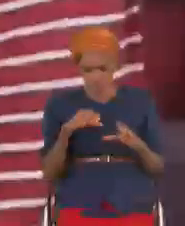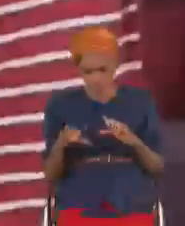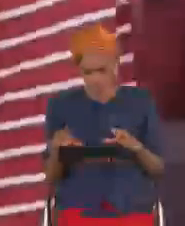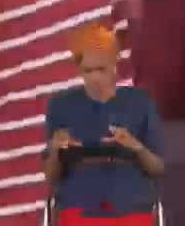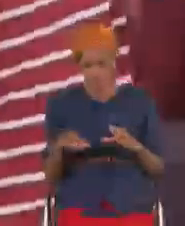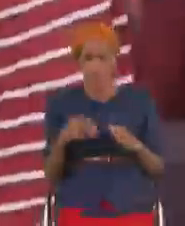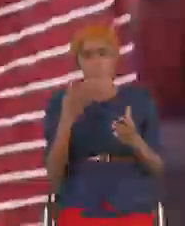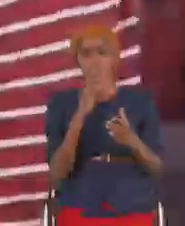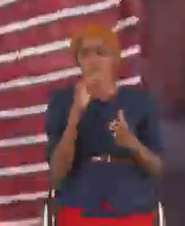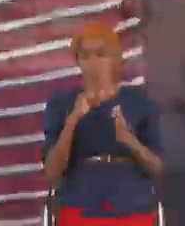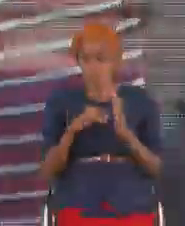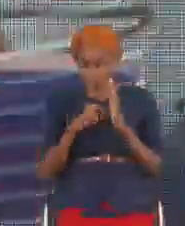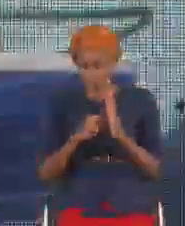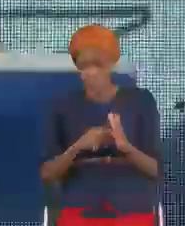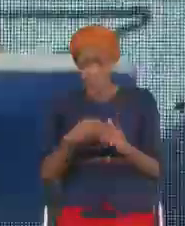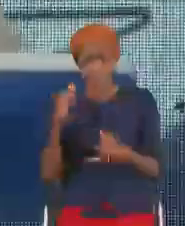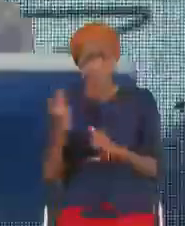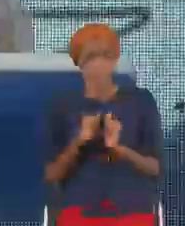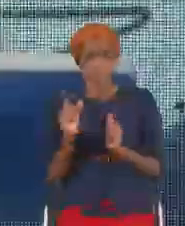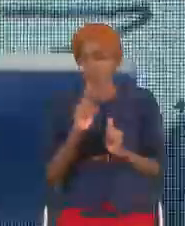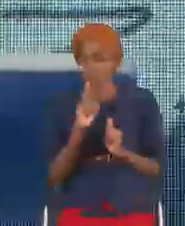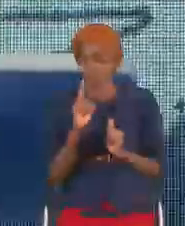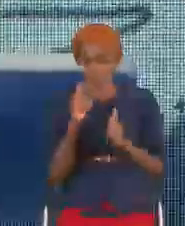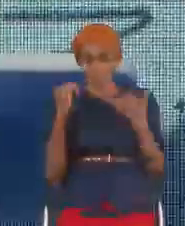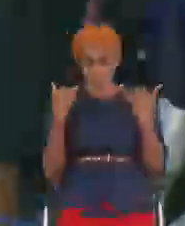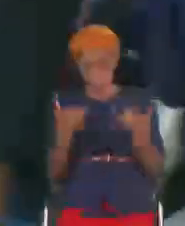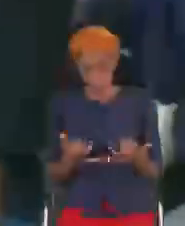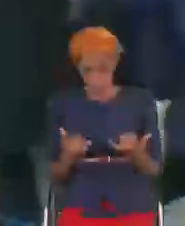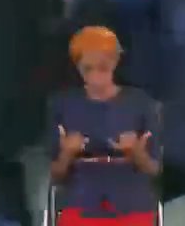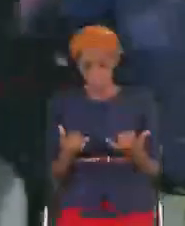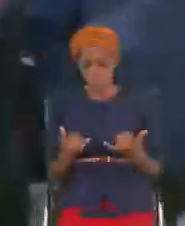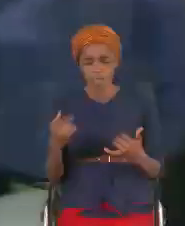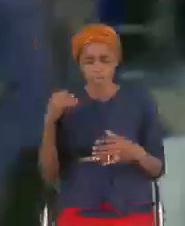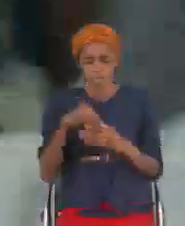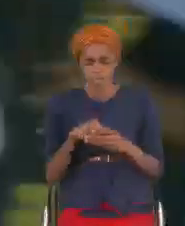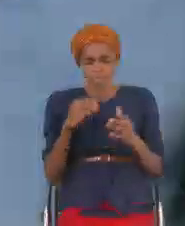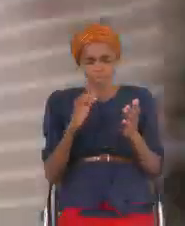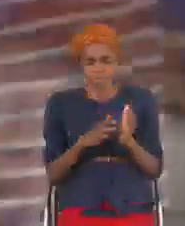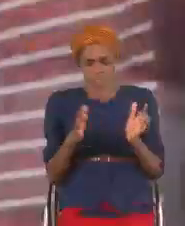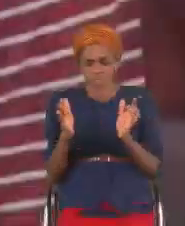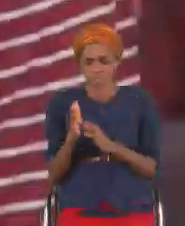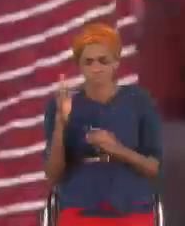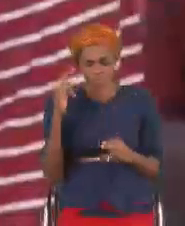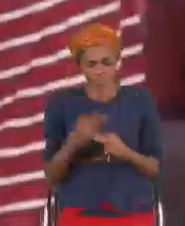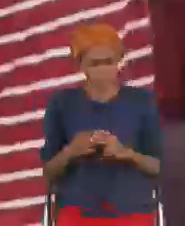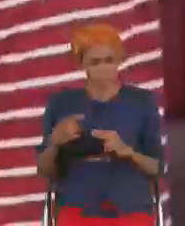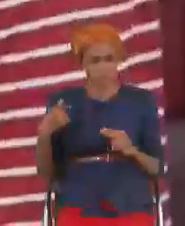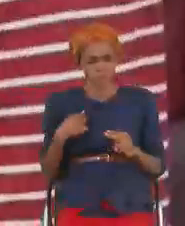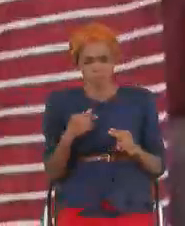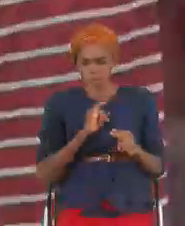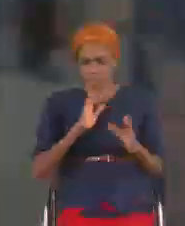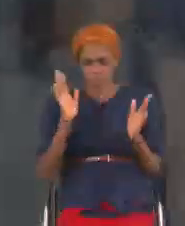be manifestation everywhere right now. In Jesus' name